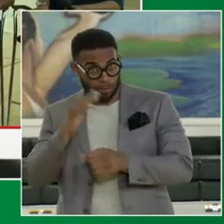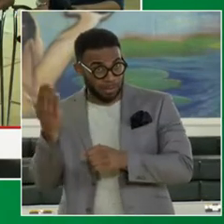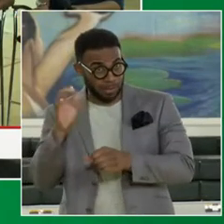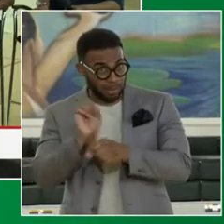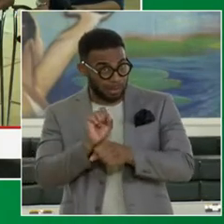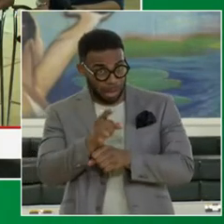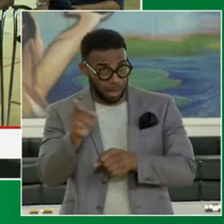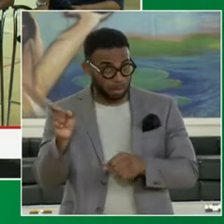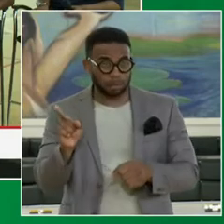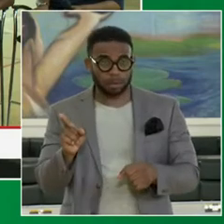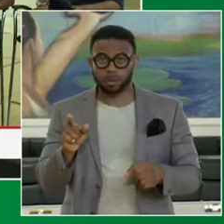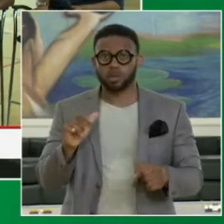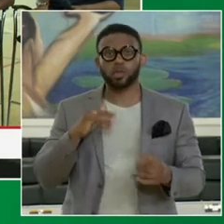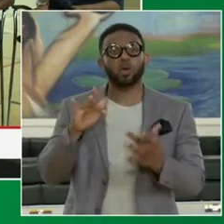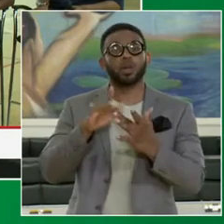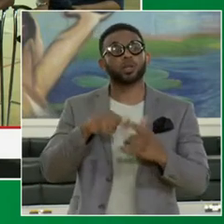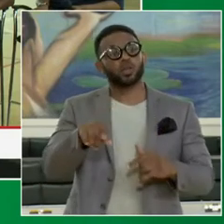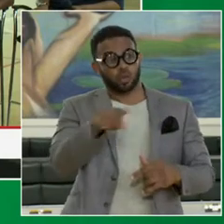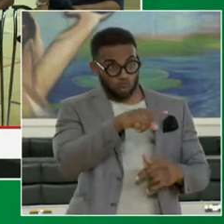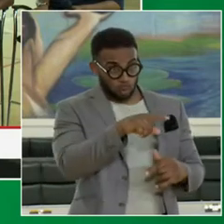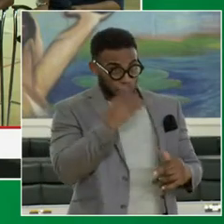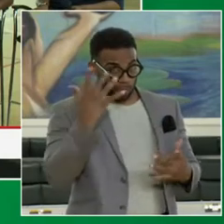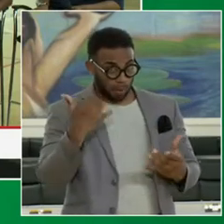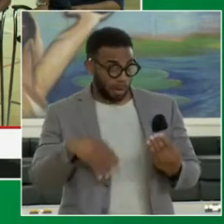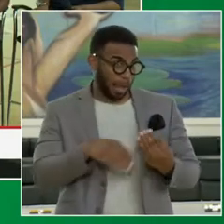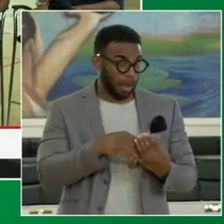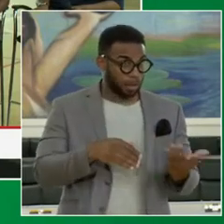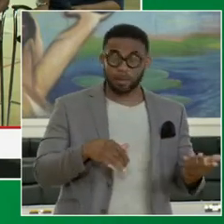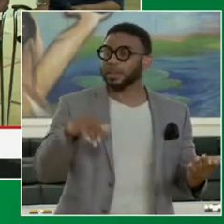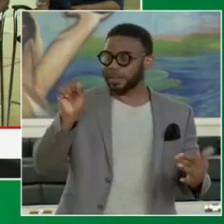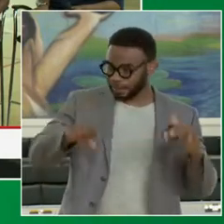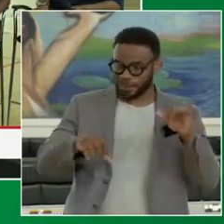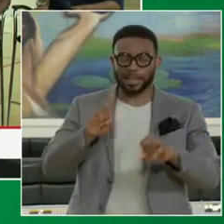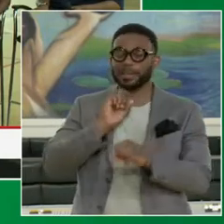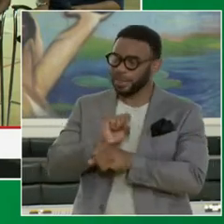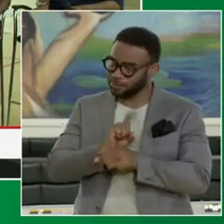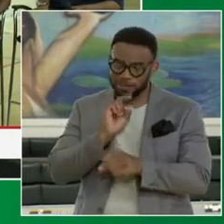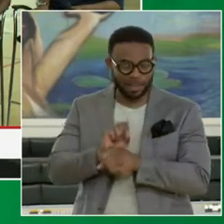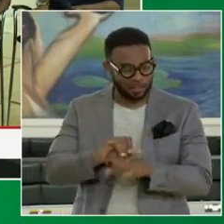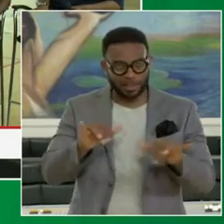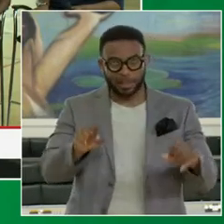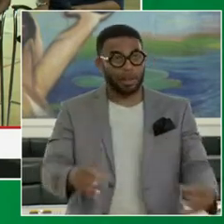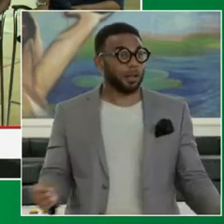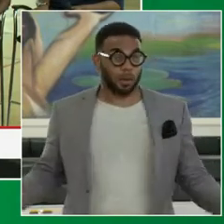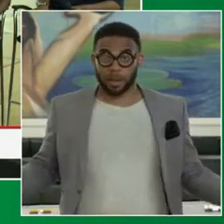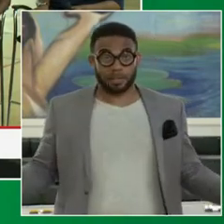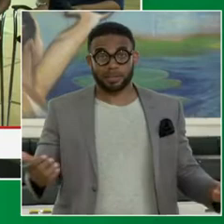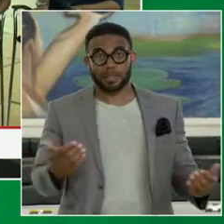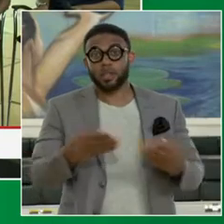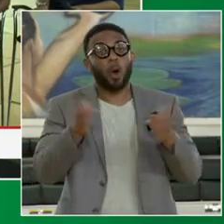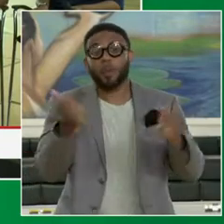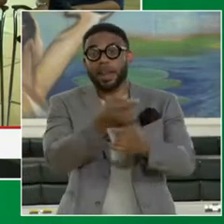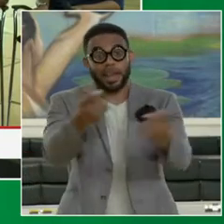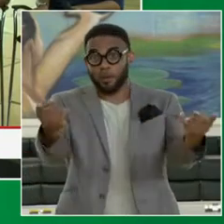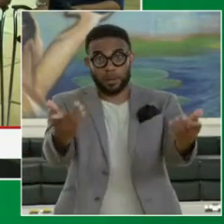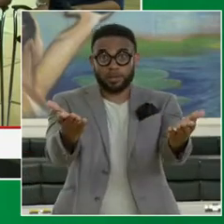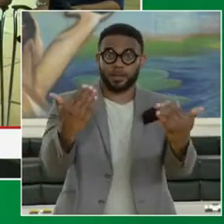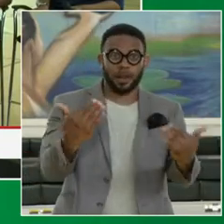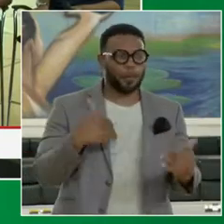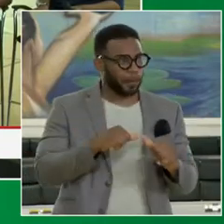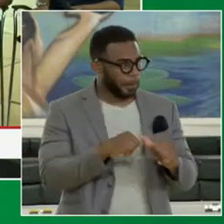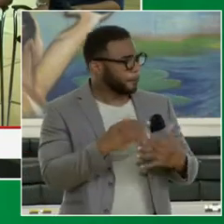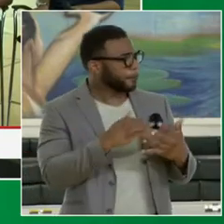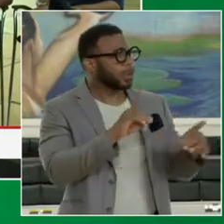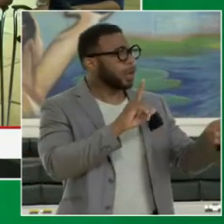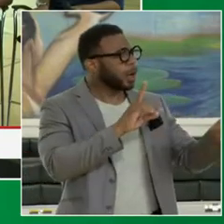similar jobs. Yes. So reach out to you to say, yes, these are the opportunities. Yes, definitely. Okay. Definitely. I want to keep going. I want to keep going. Oh,